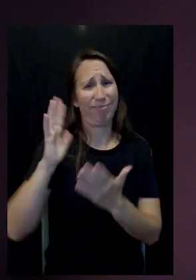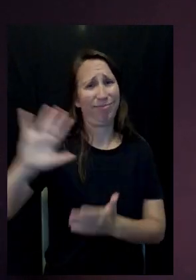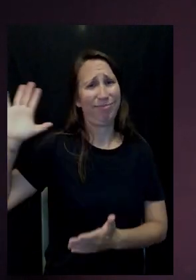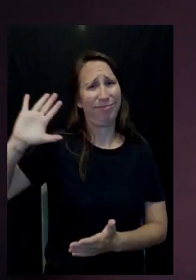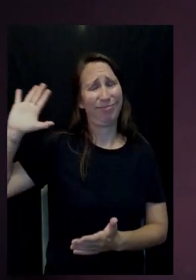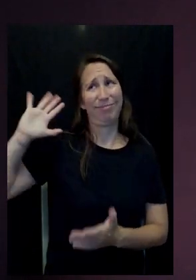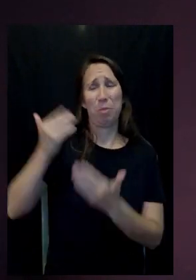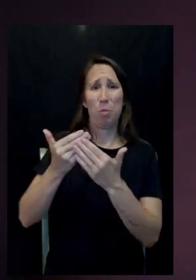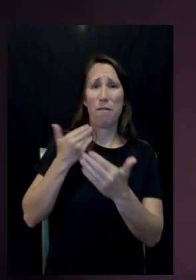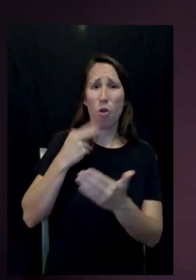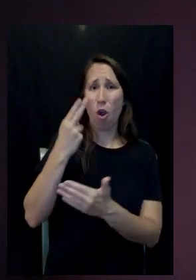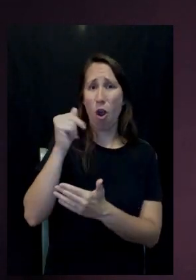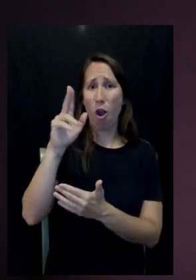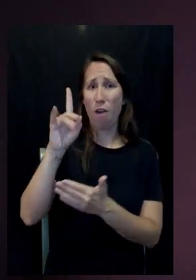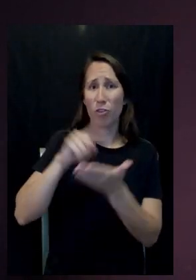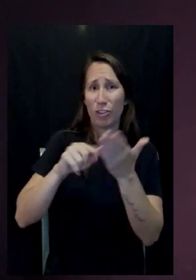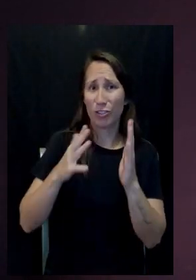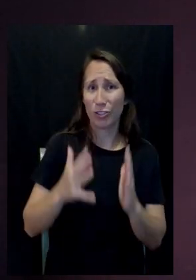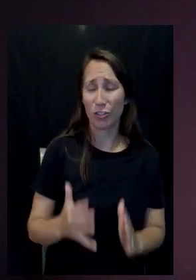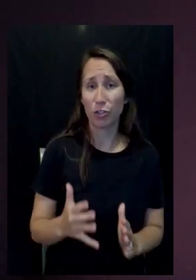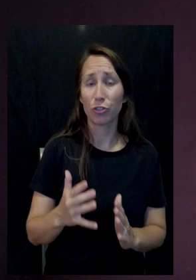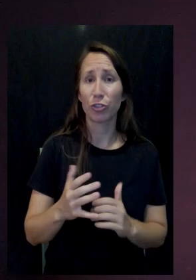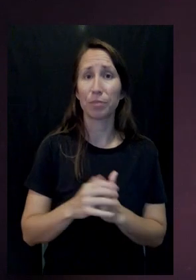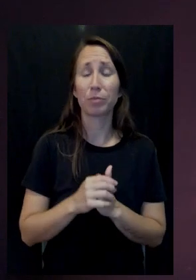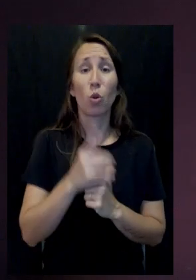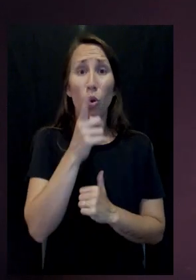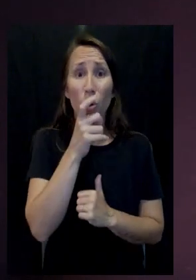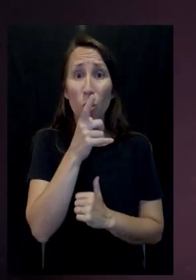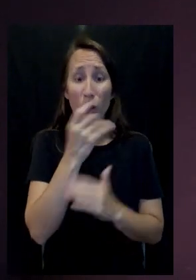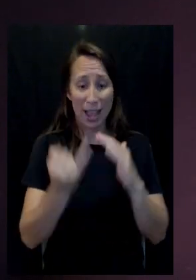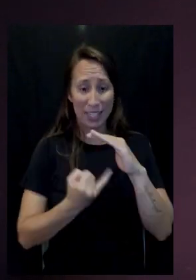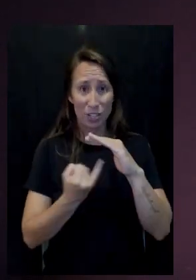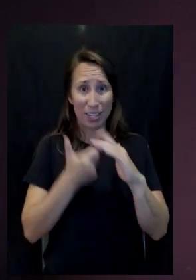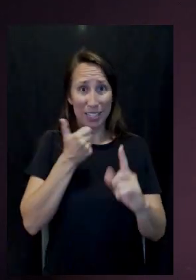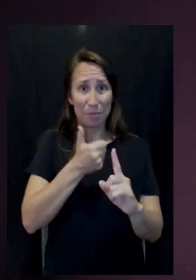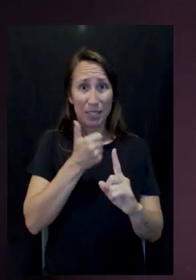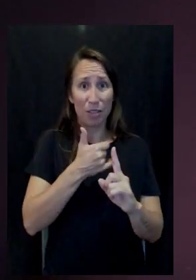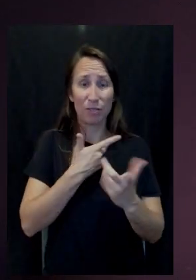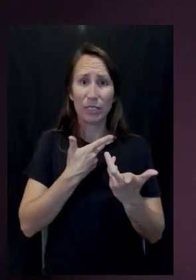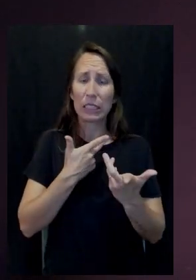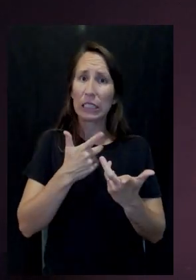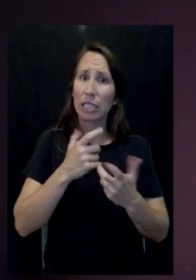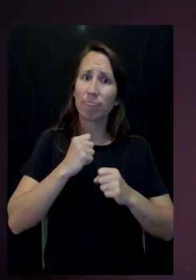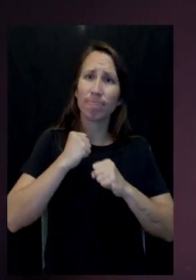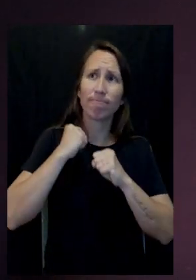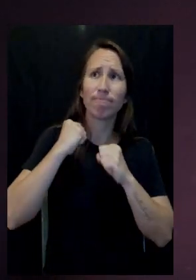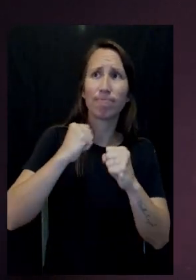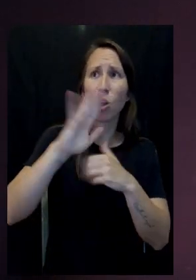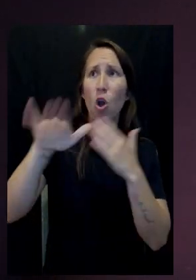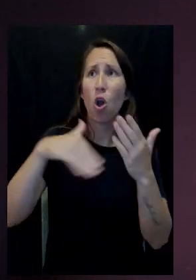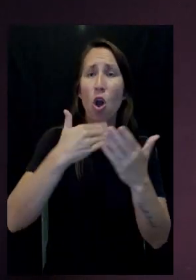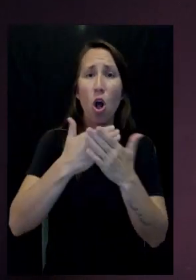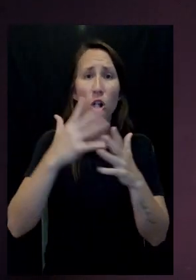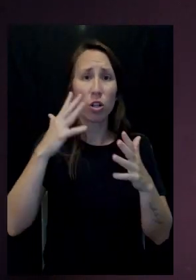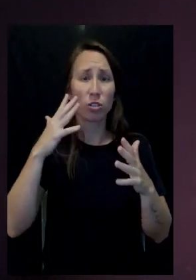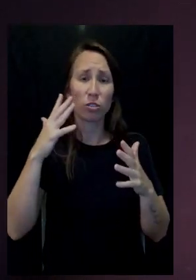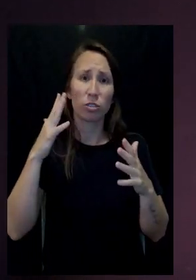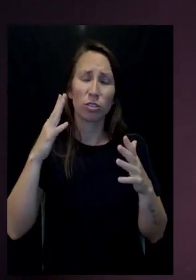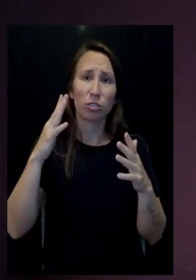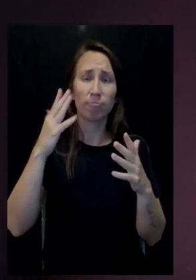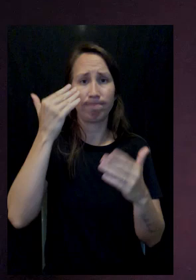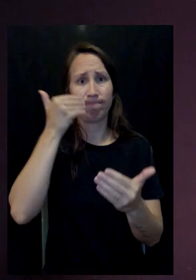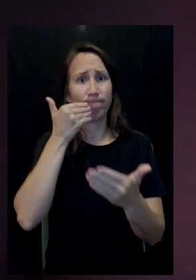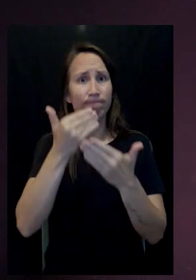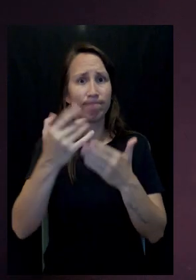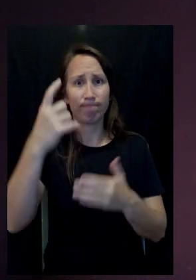researcher showed up. Proverbs 18 and verse 1, whoever isolates himself seeks his own desire, he breaks out against all sound